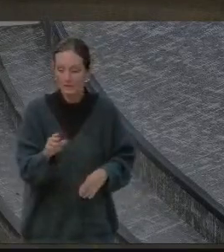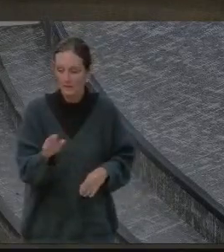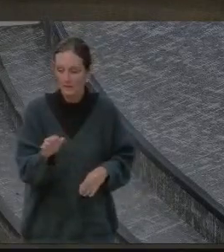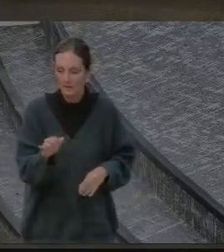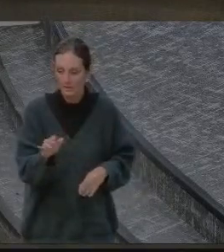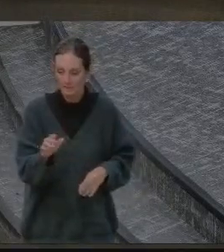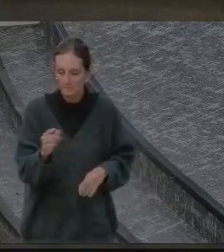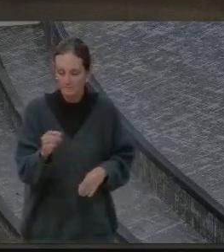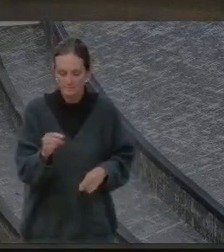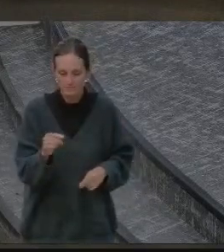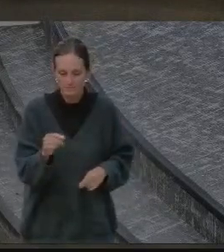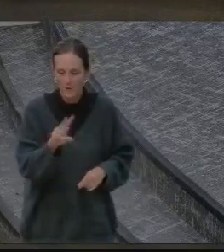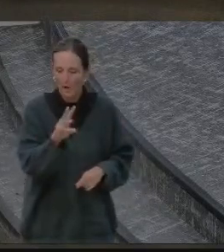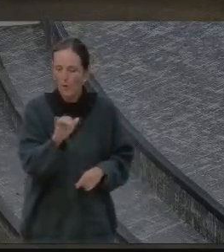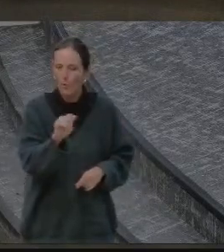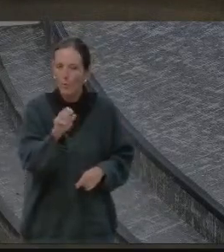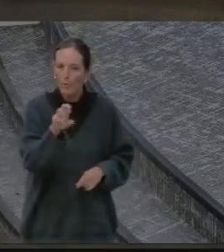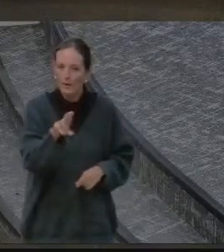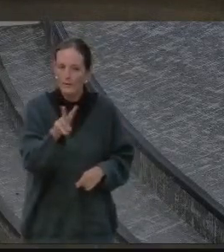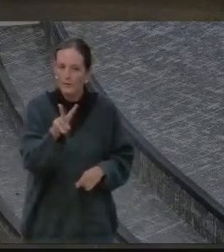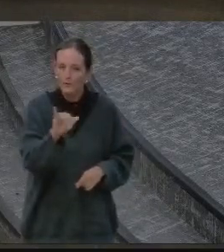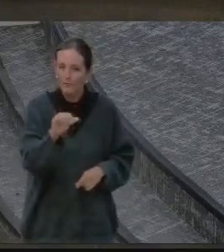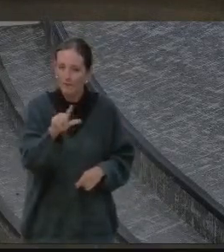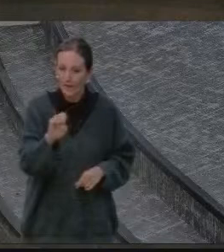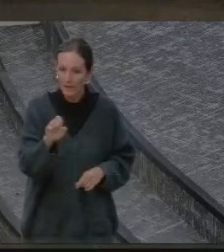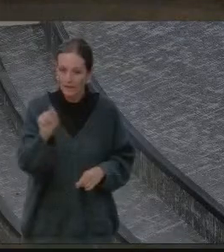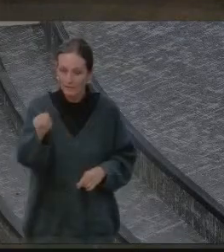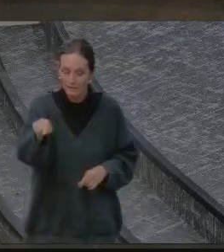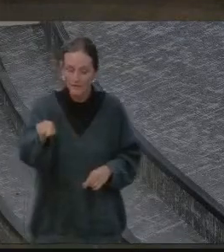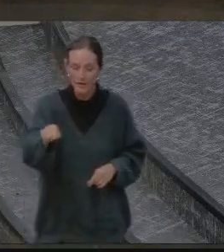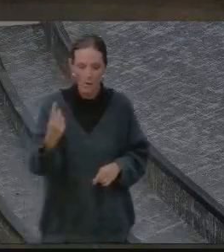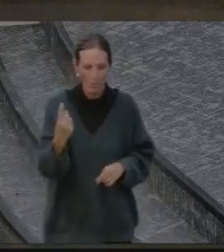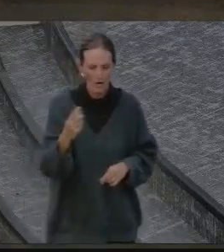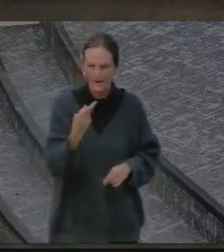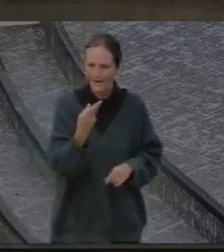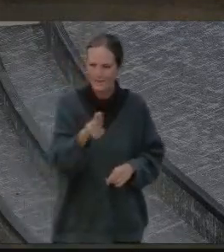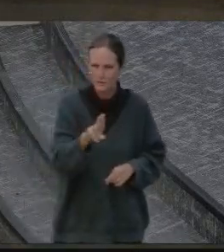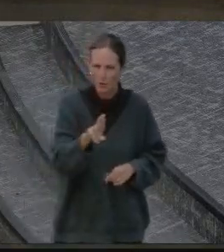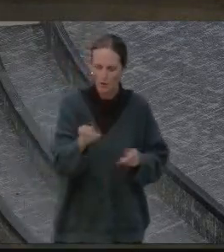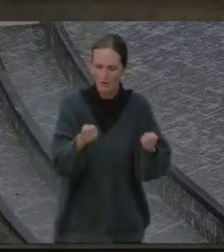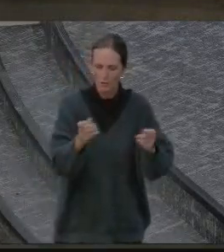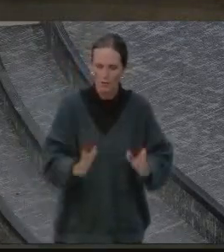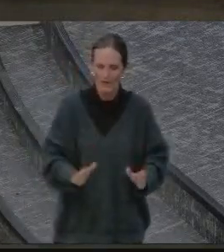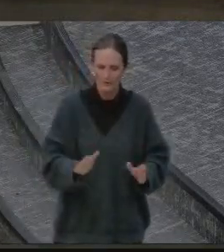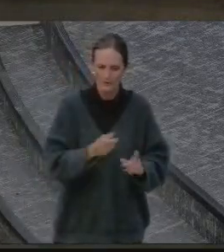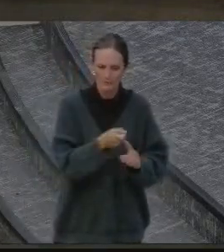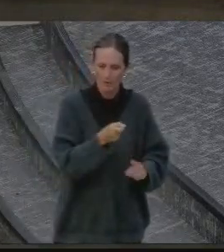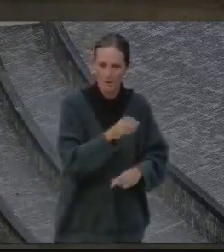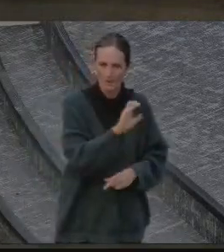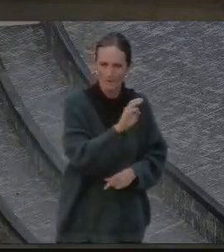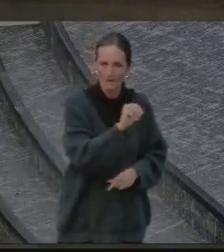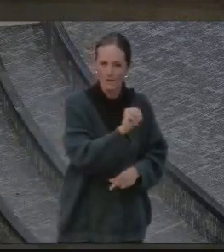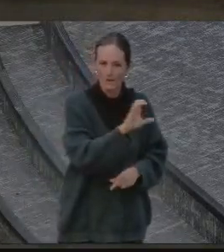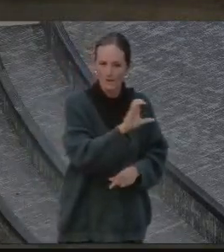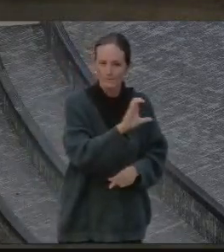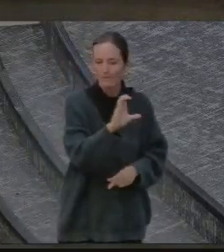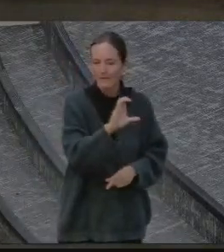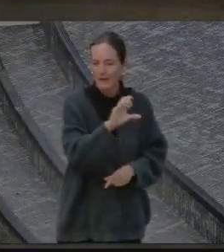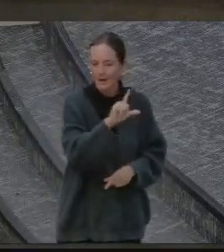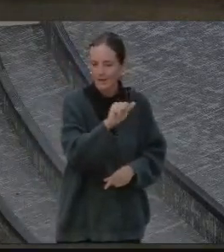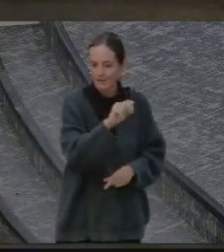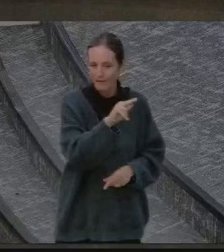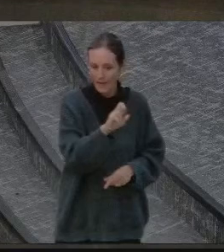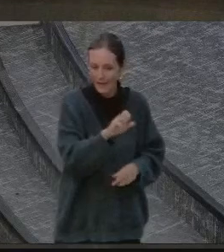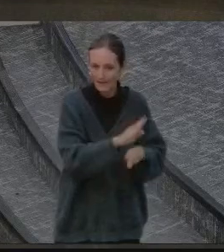were at Winterville, and I had people, one of the HR director from McLean. So like also having